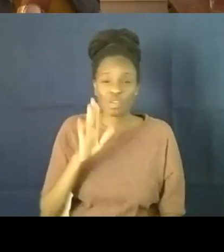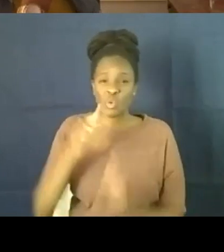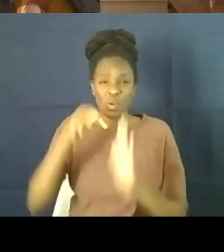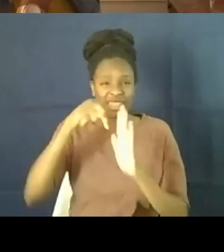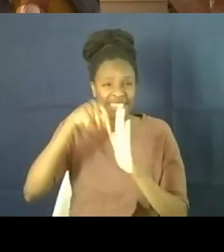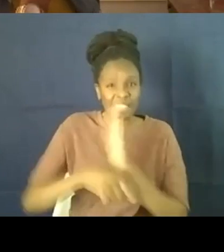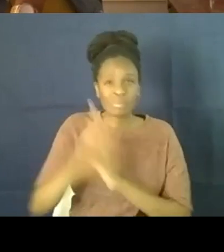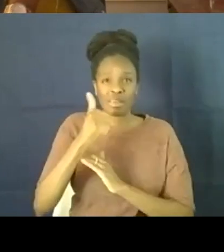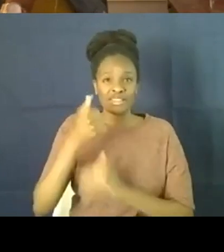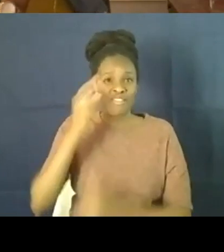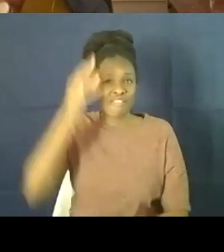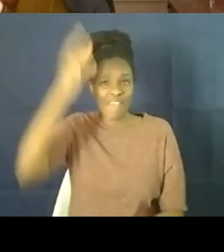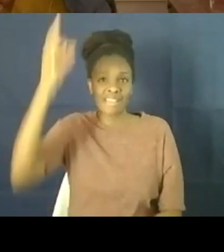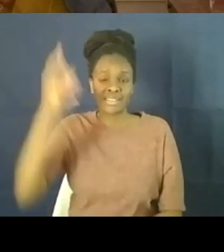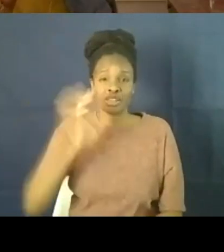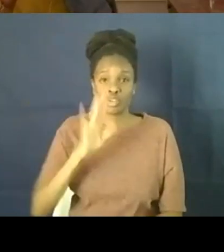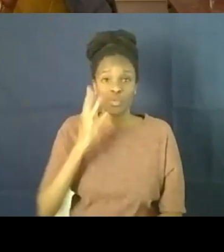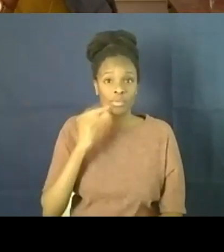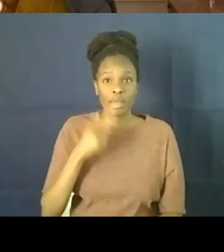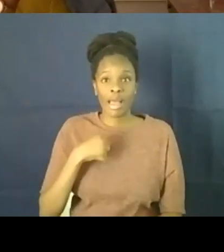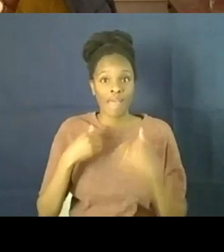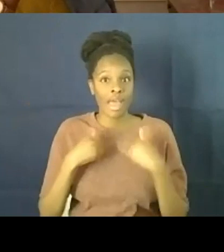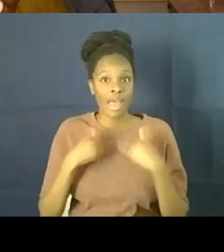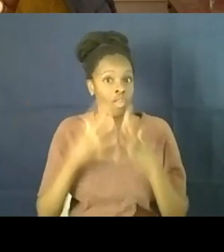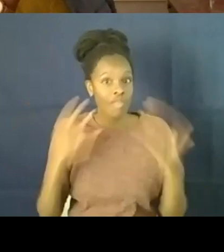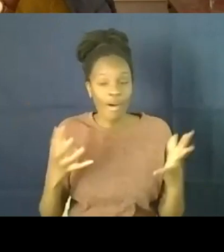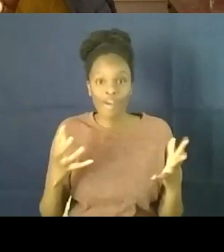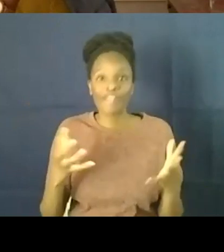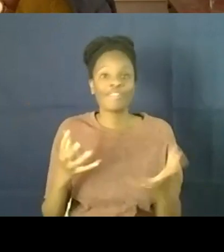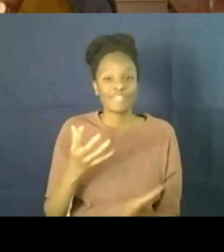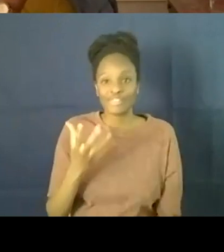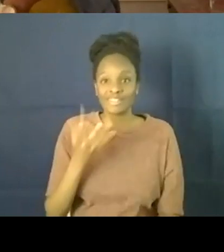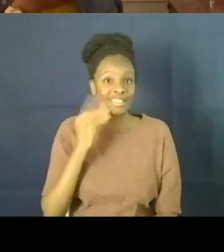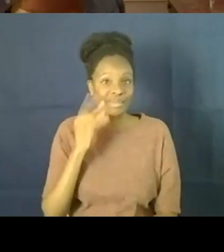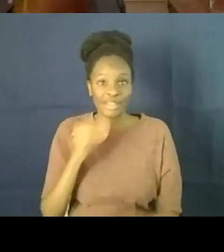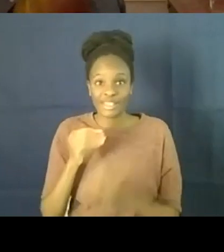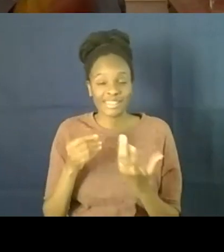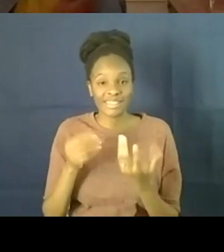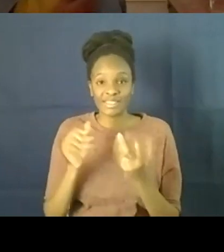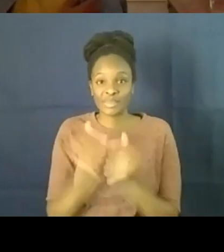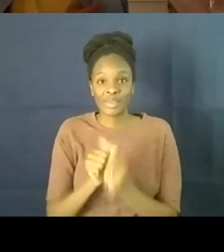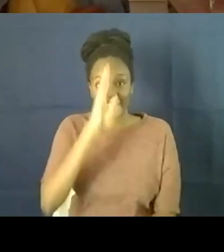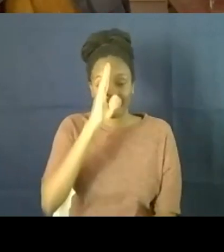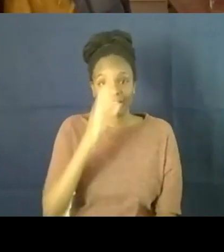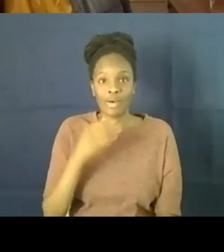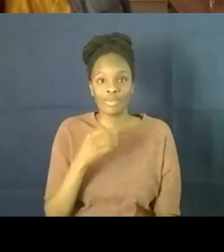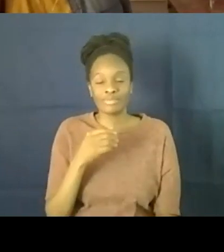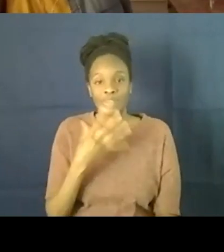whatever it is, or experience. And I've had a lot of experience crushing on straight guys, so that Lionel thing was very real to me. But